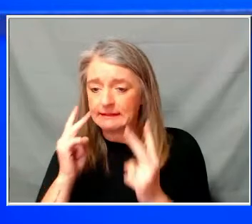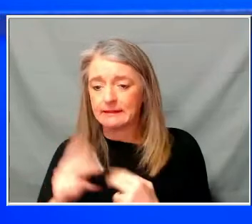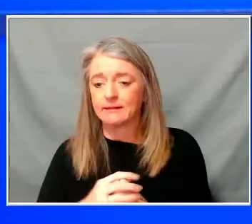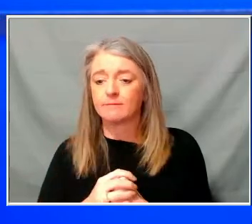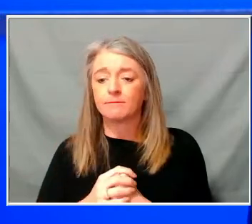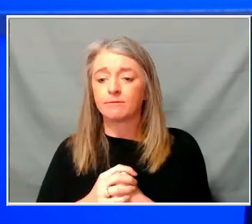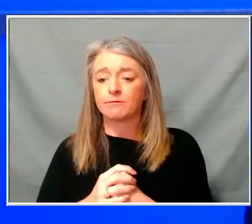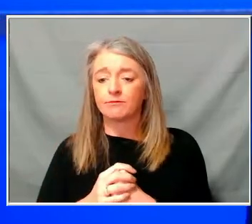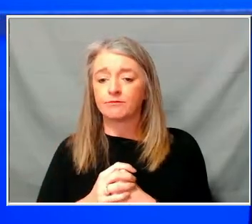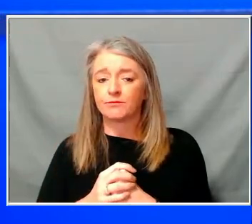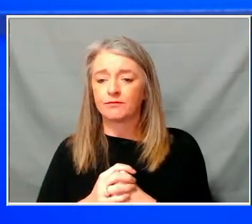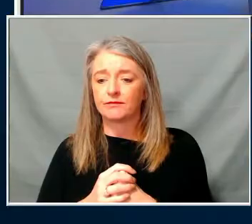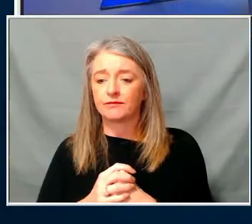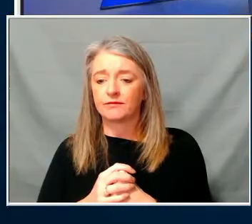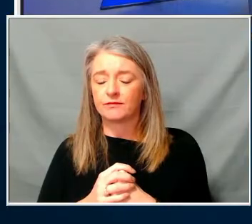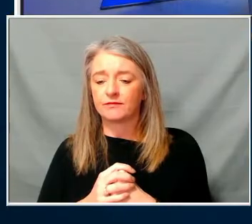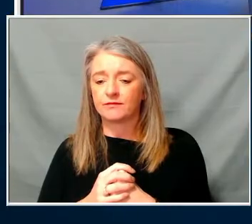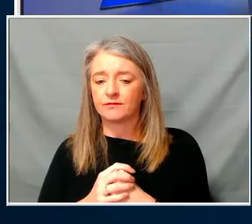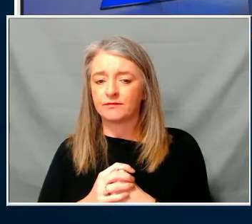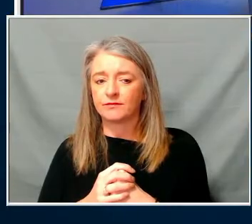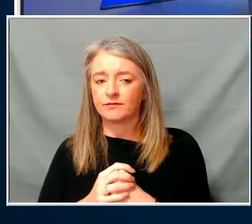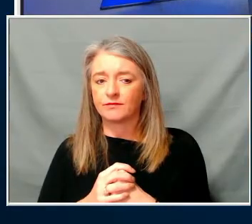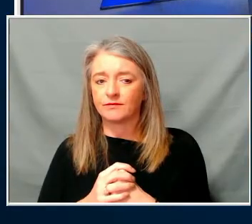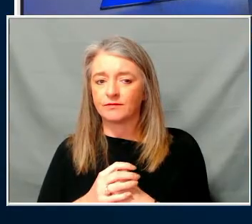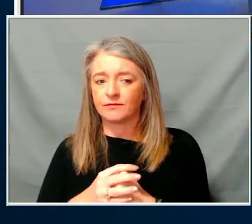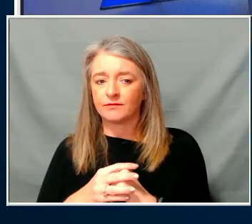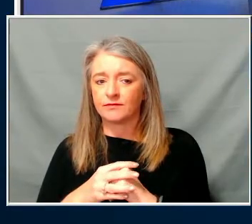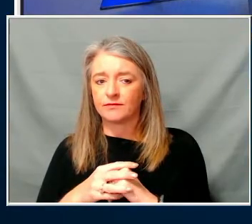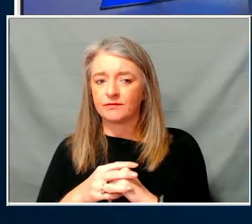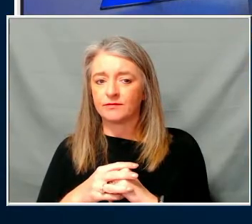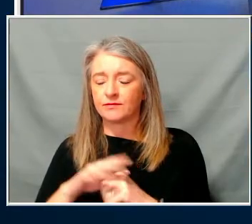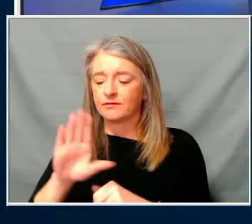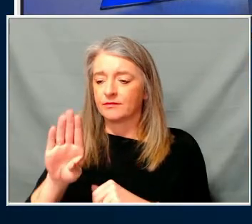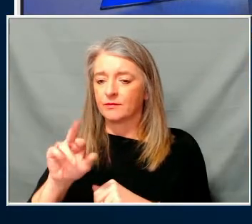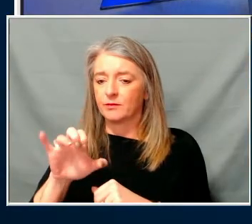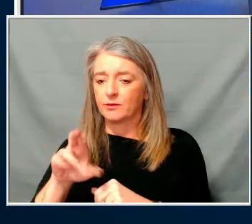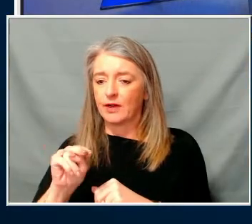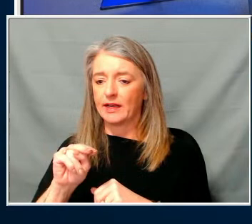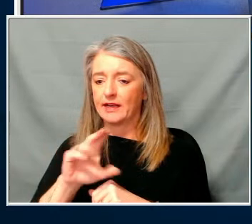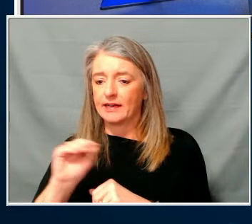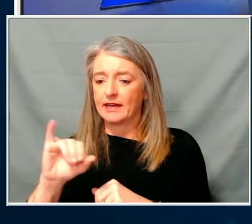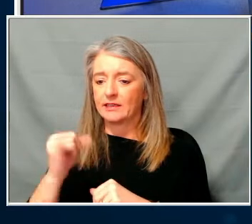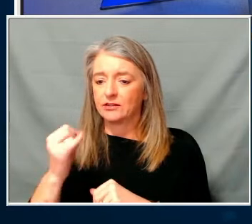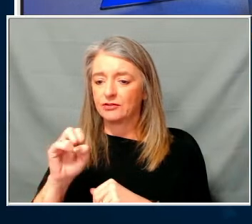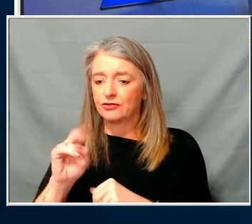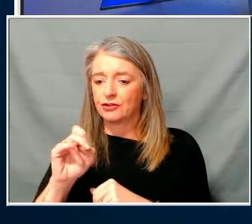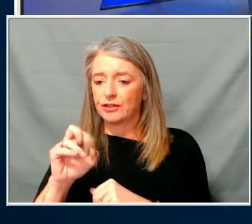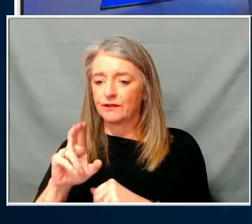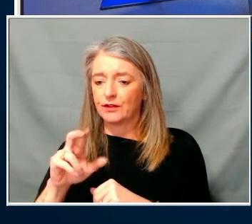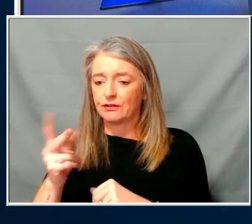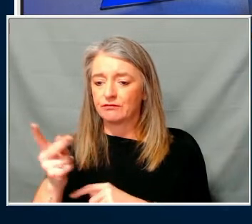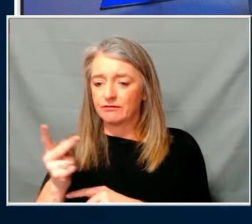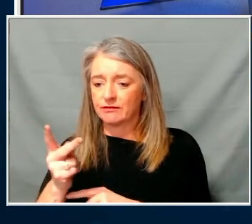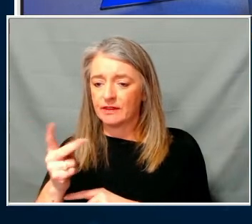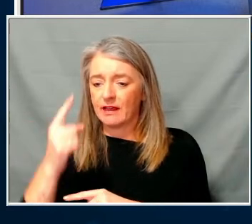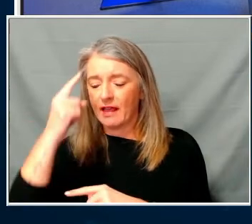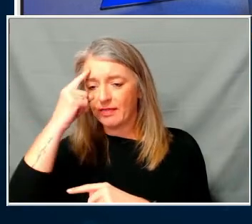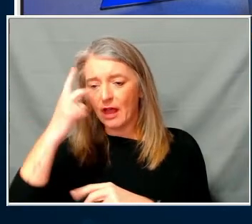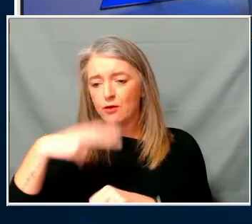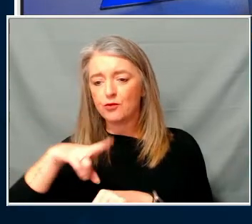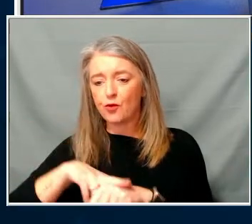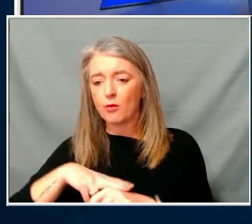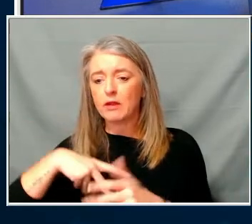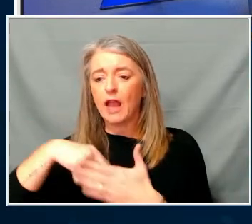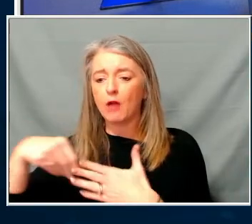out of it, but we're not out of it. Well, and I hate to think of, that's why I love seeing Brian and Jennifer sitting here, because it's that thought that somebody who normally was out and